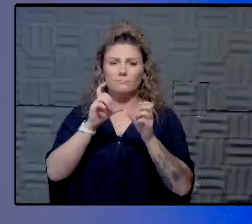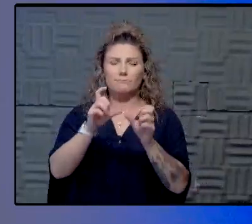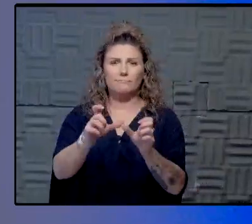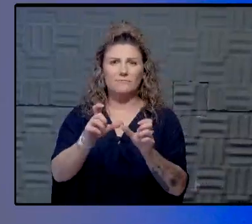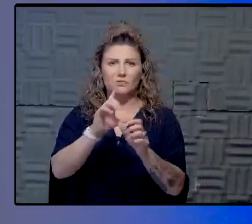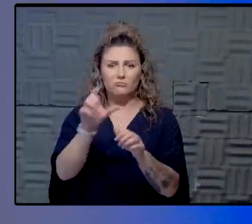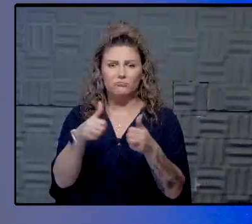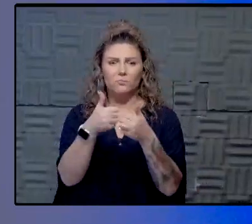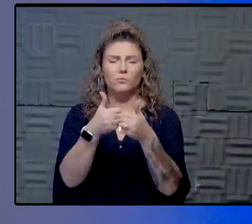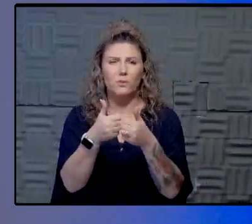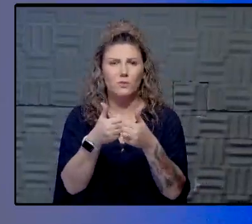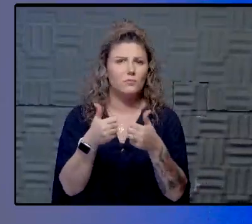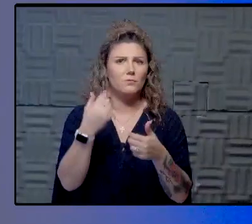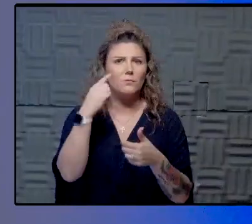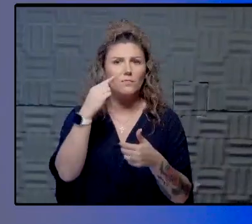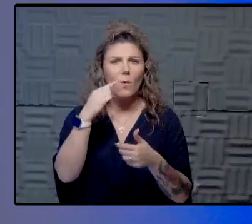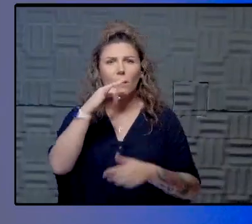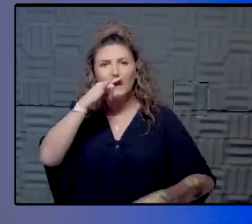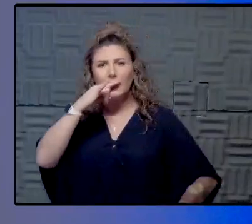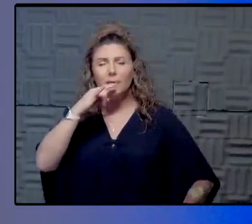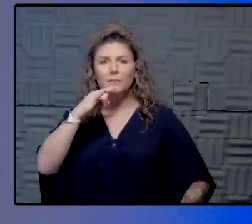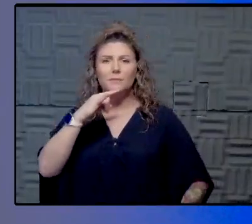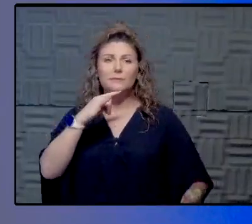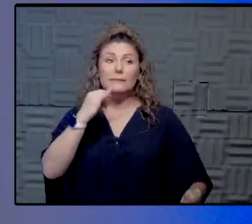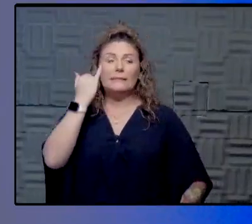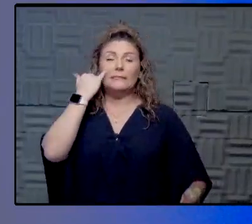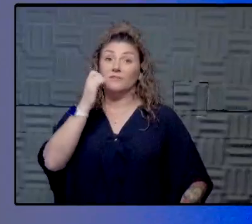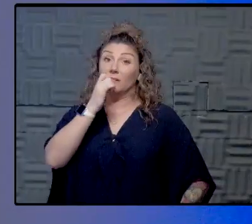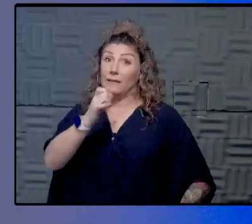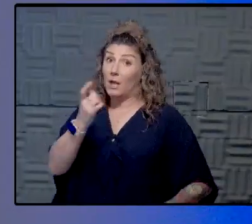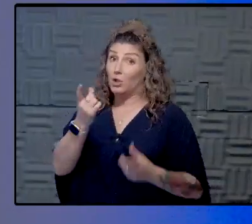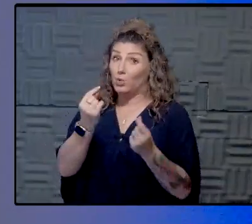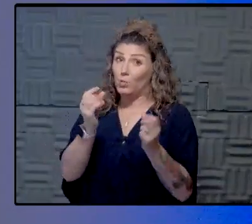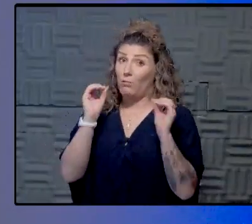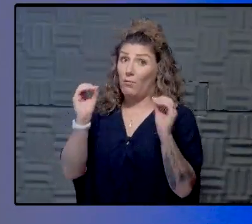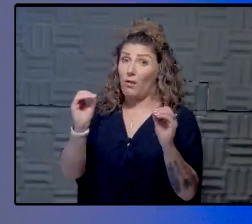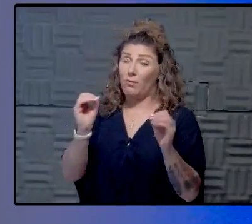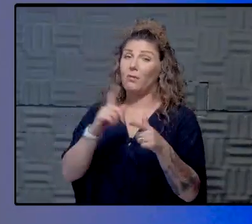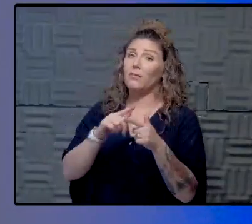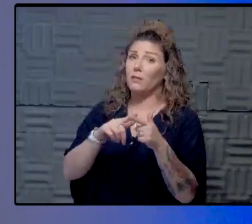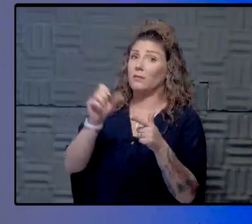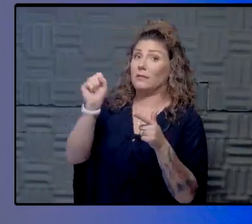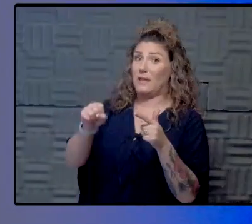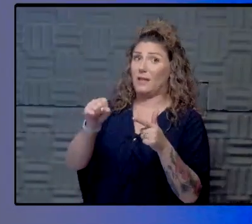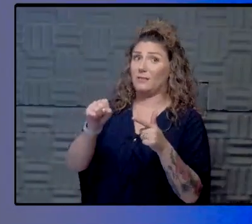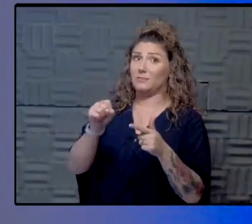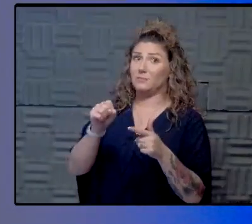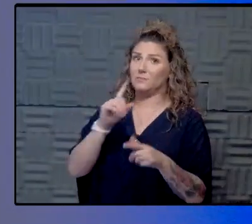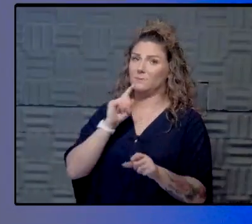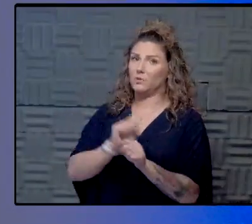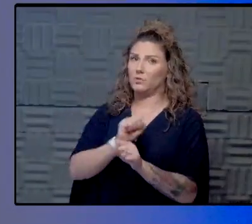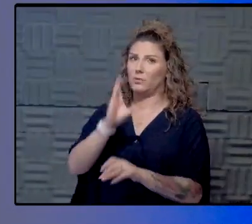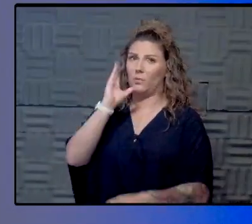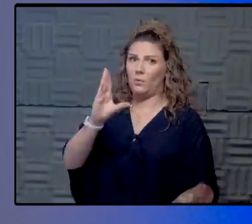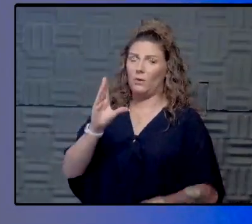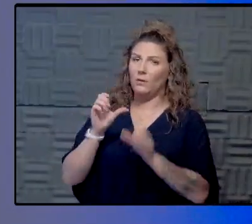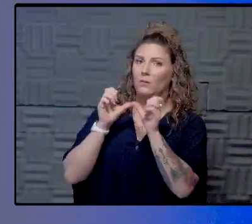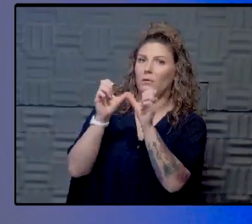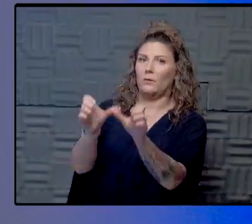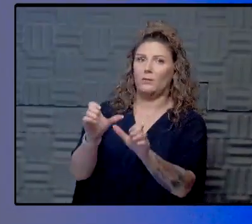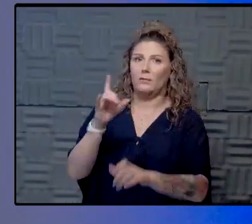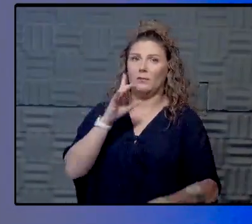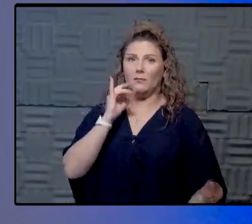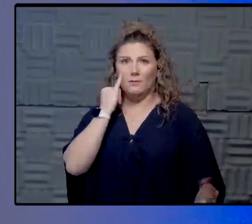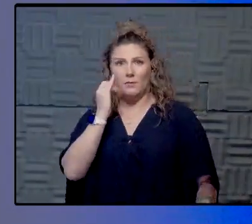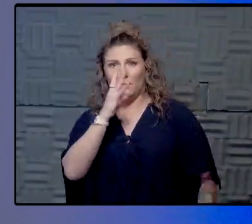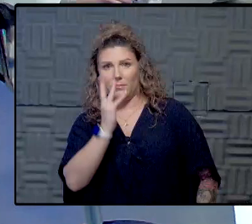be challenging for kids unless we don't do anything about it. And then for sure they will continue if we neglect